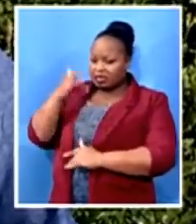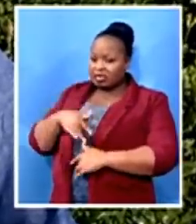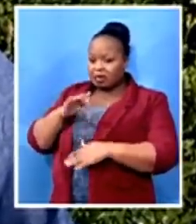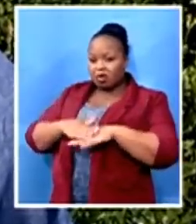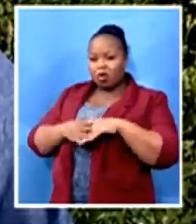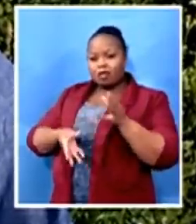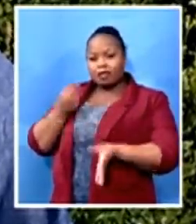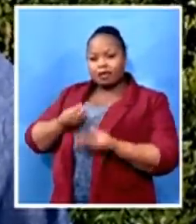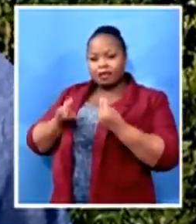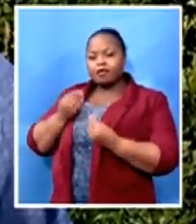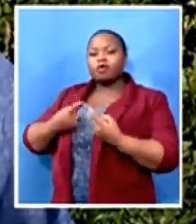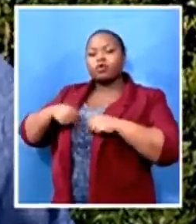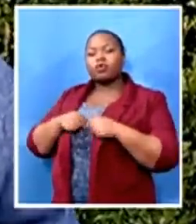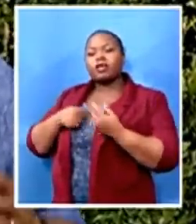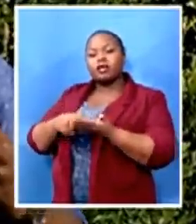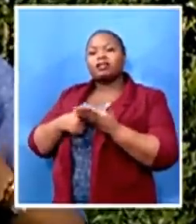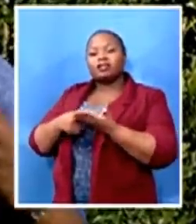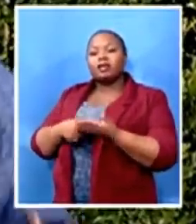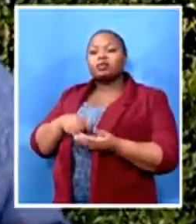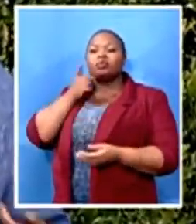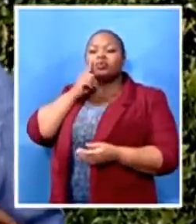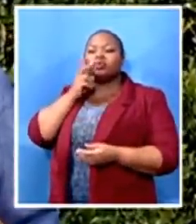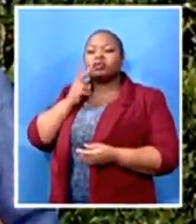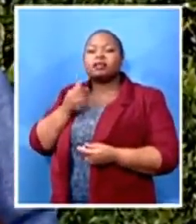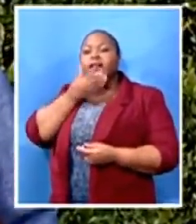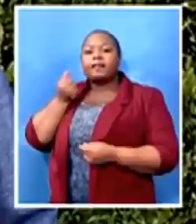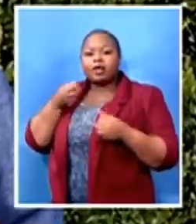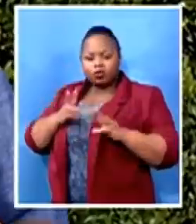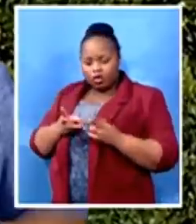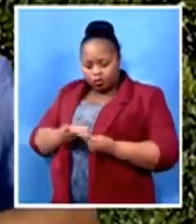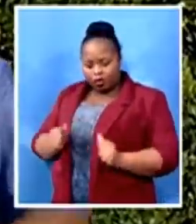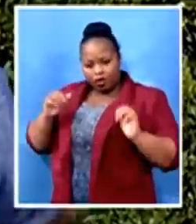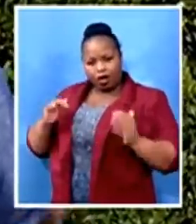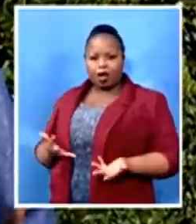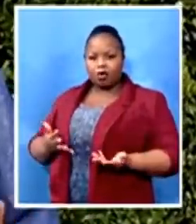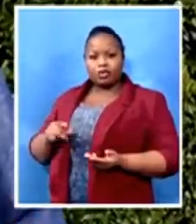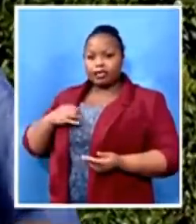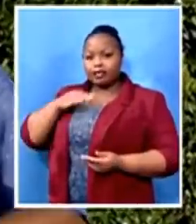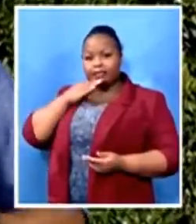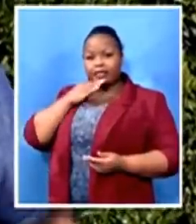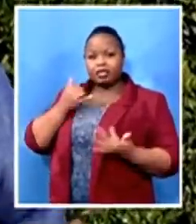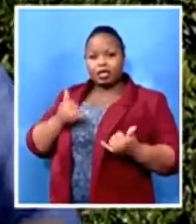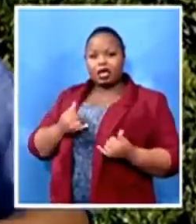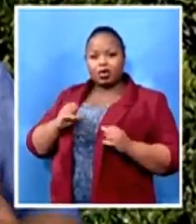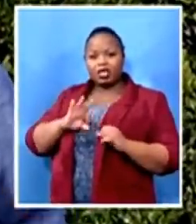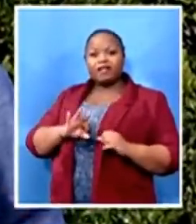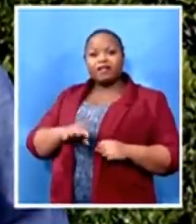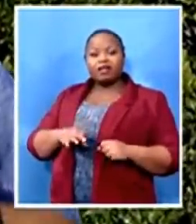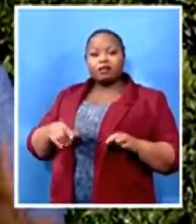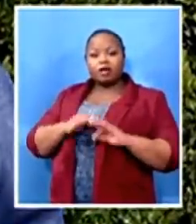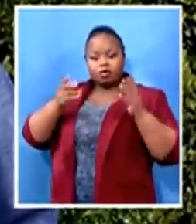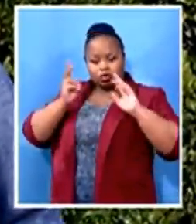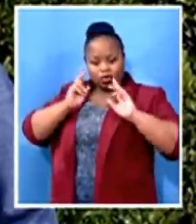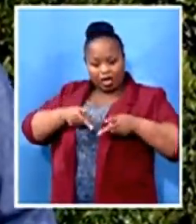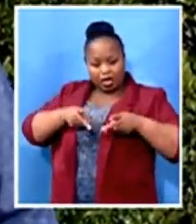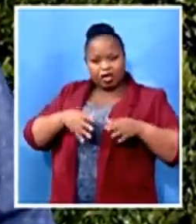how best this issue can be handled. We are not saying that bodies must not be brought home. And our families are in Western Cape. All of us from Eastern Cape,